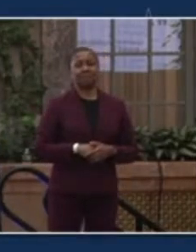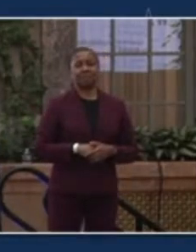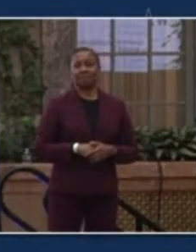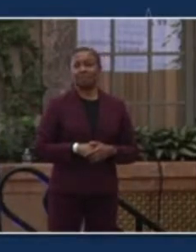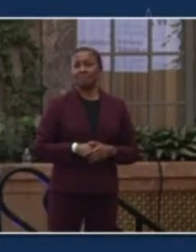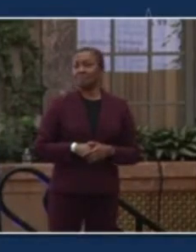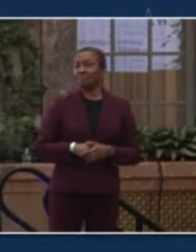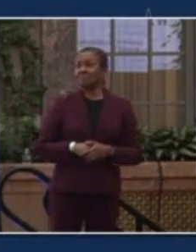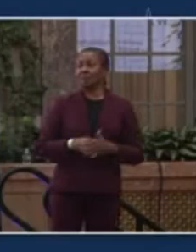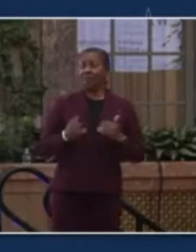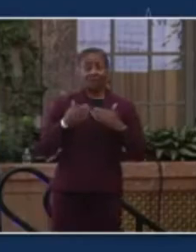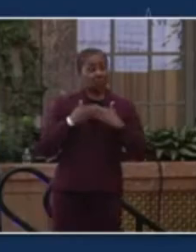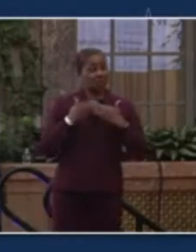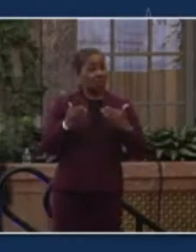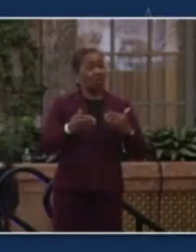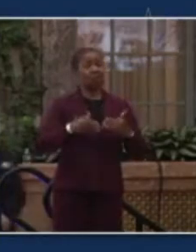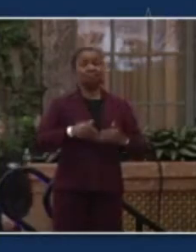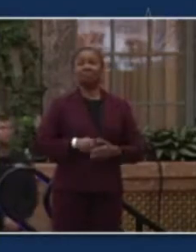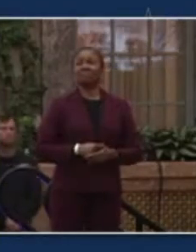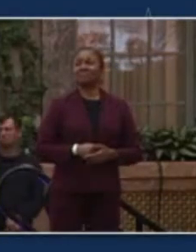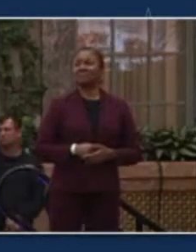Everywhere you go, how's Harold?